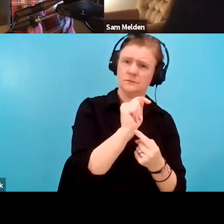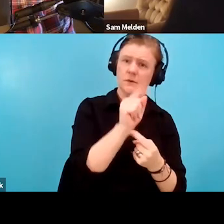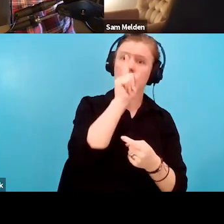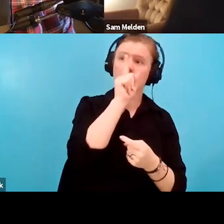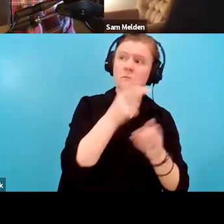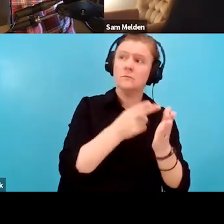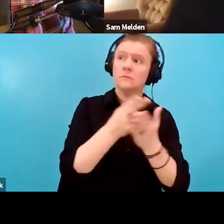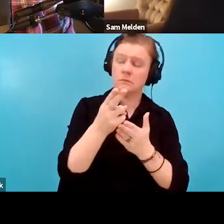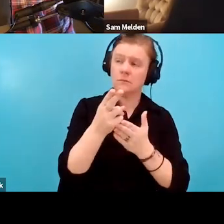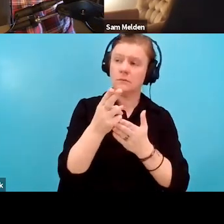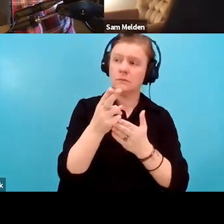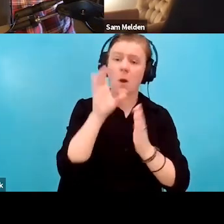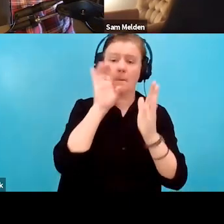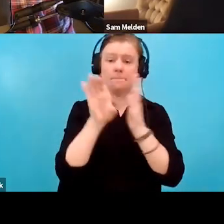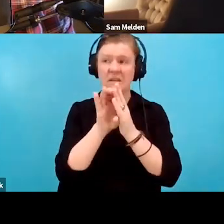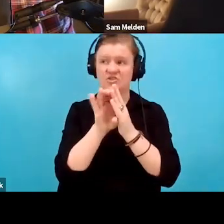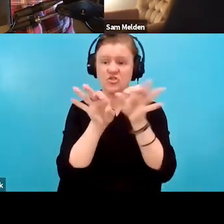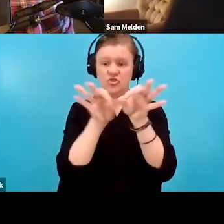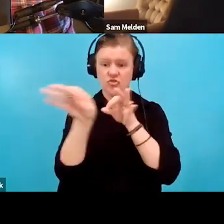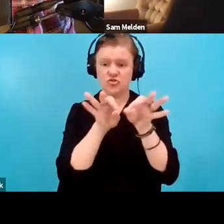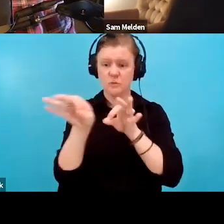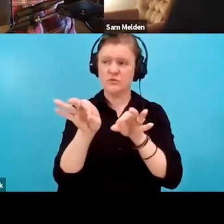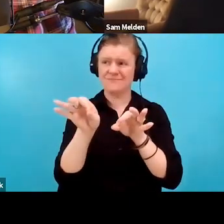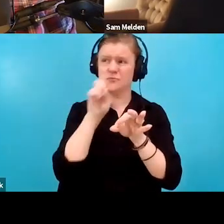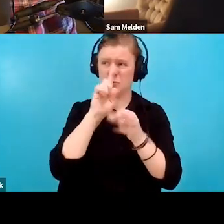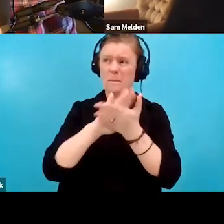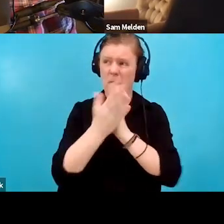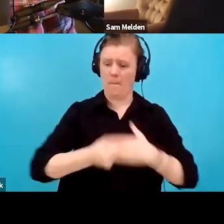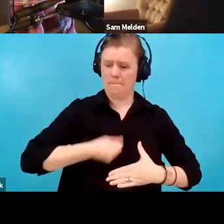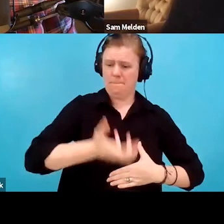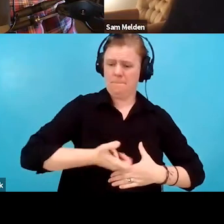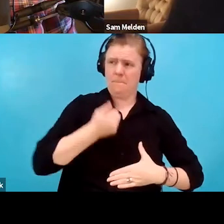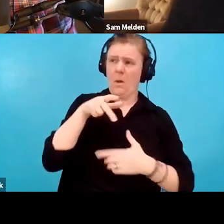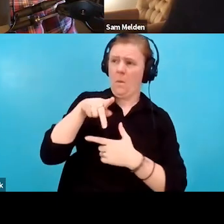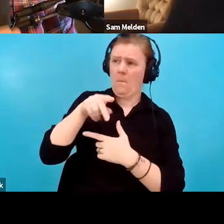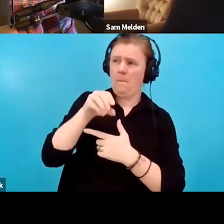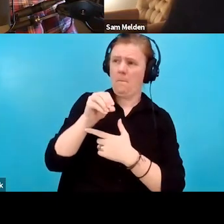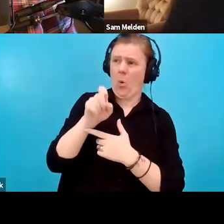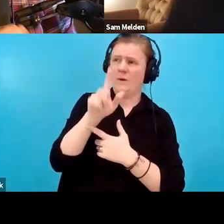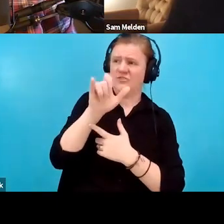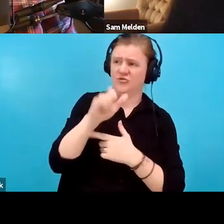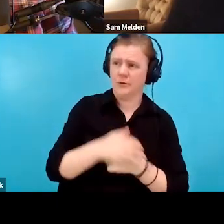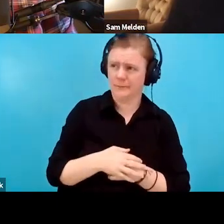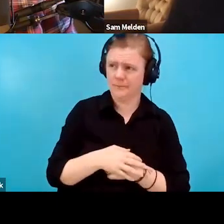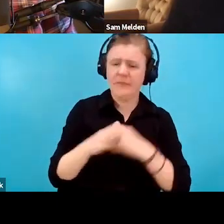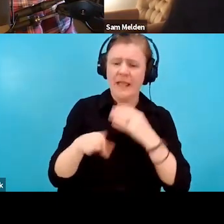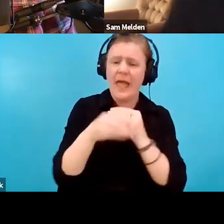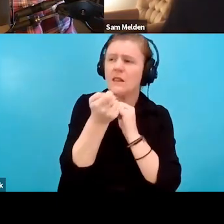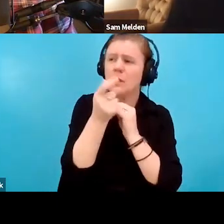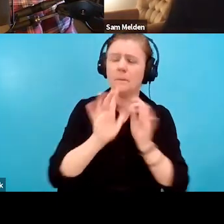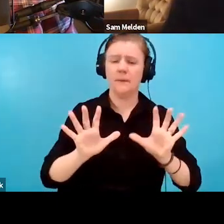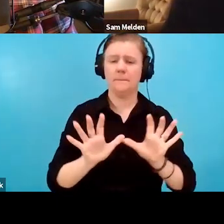put into an alt text thing, right? The add a little bit of poetry.